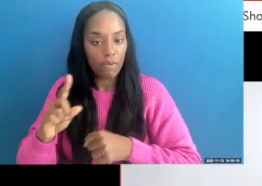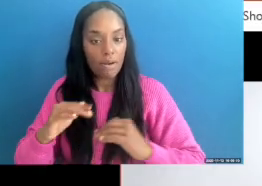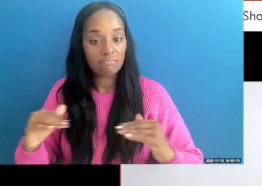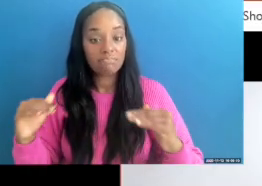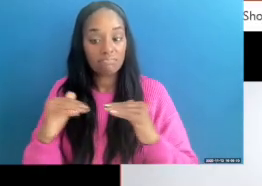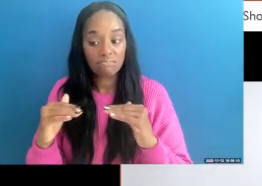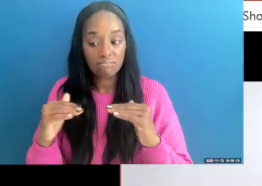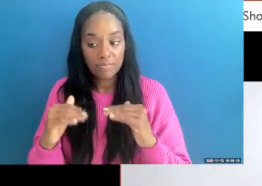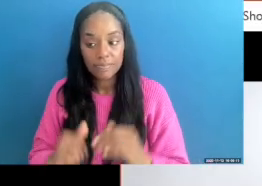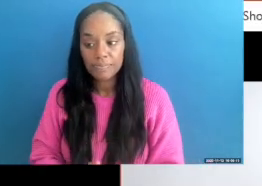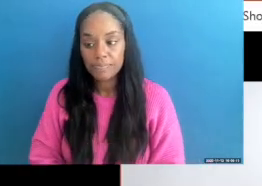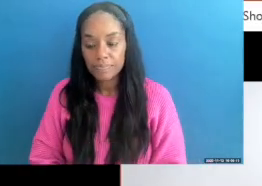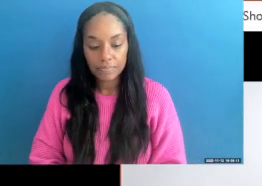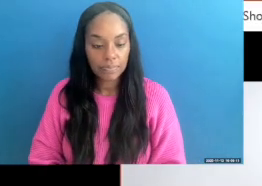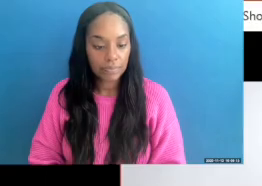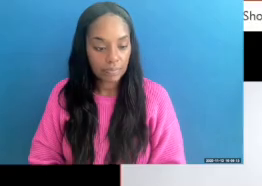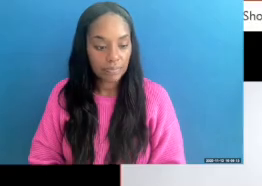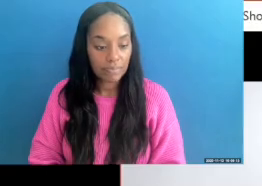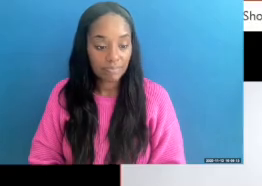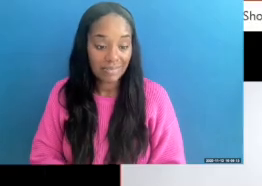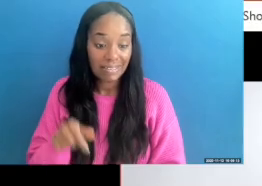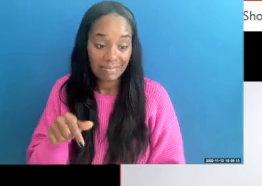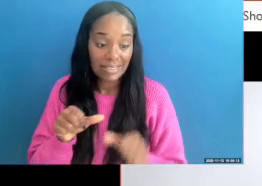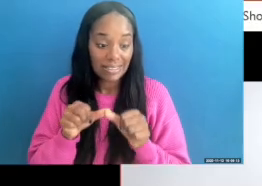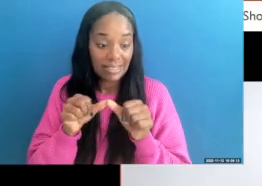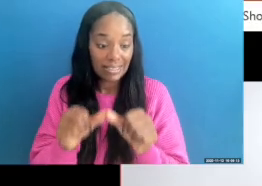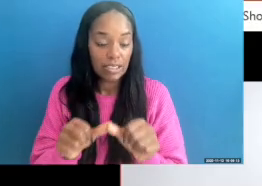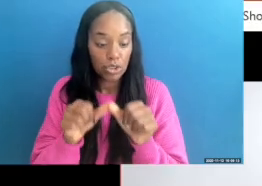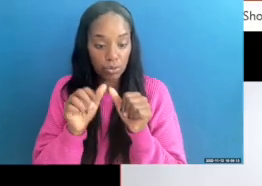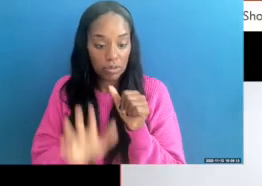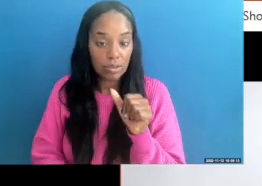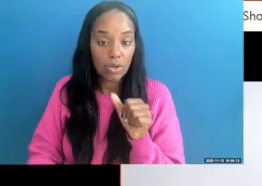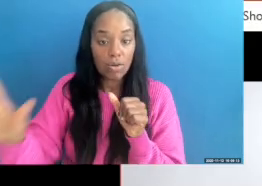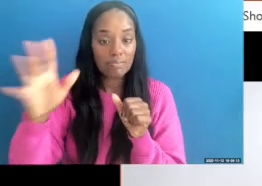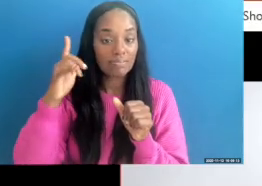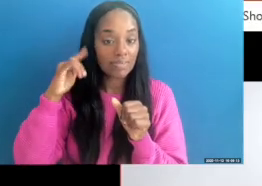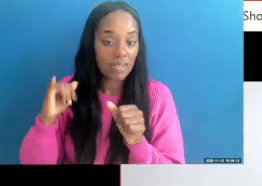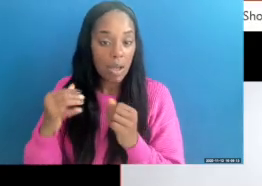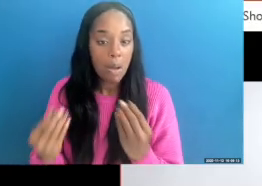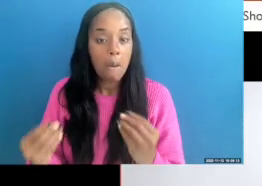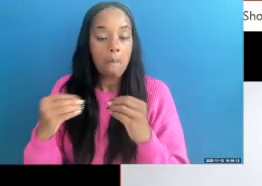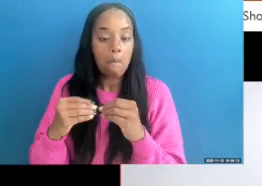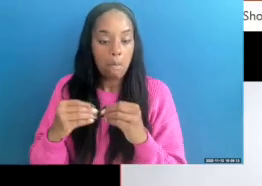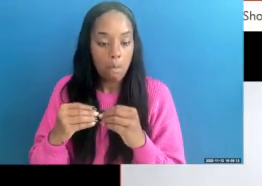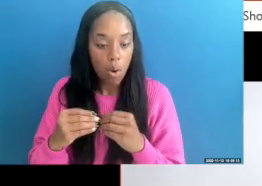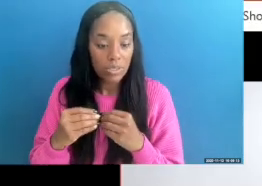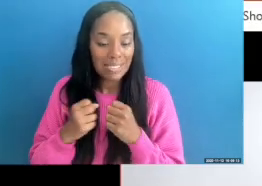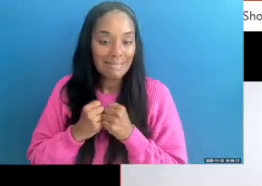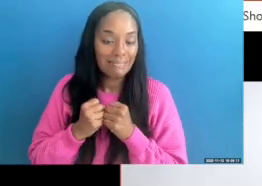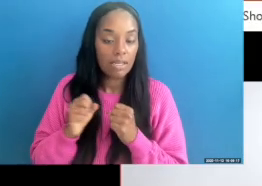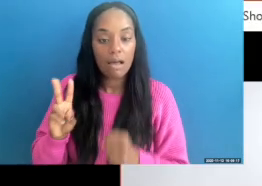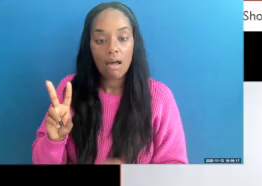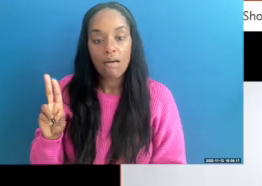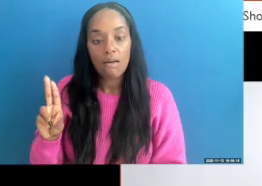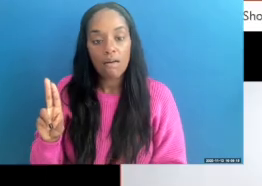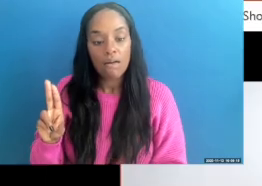to expand across California's most vulnerable and historically underserved regions.